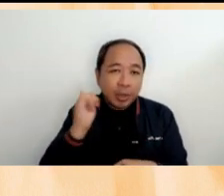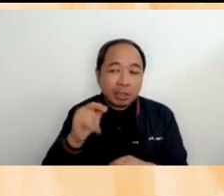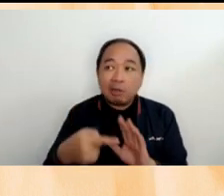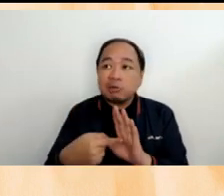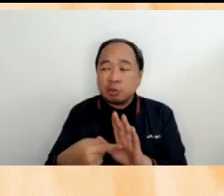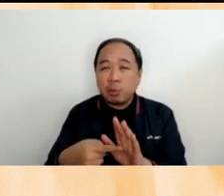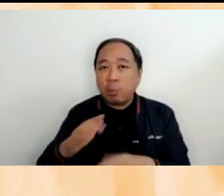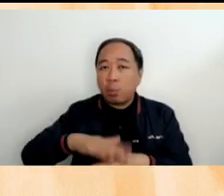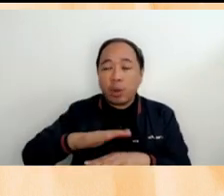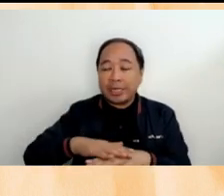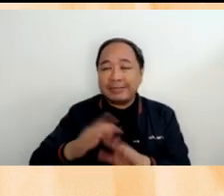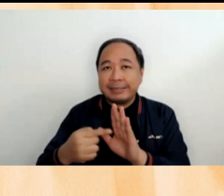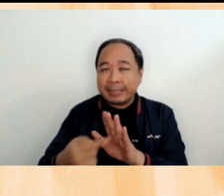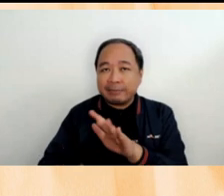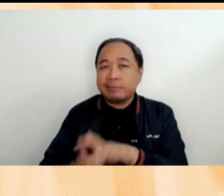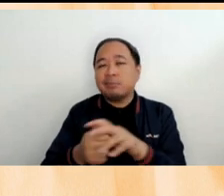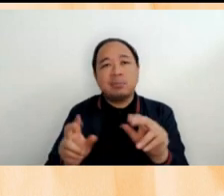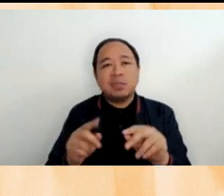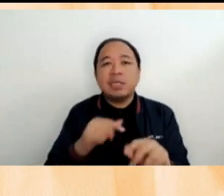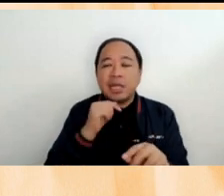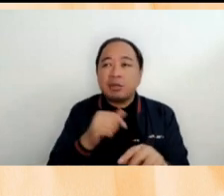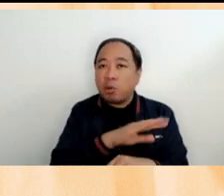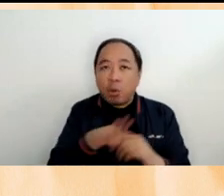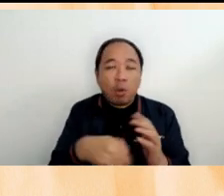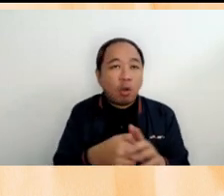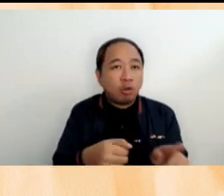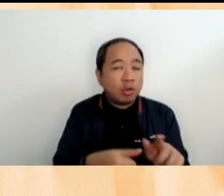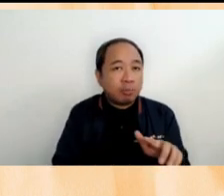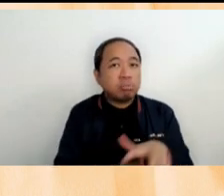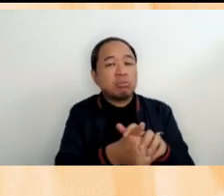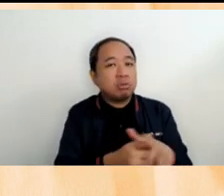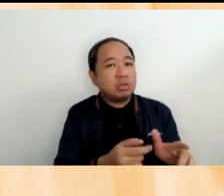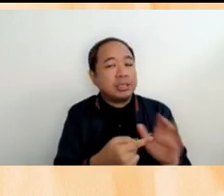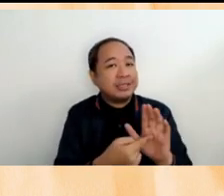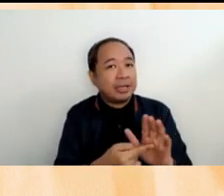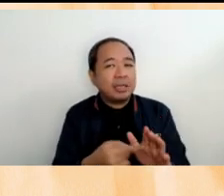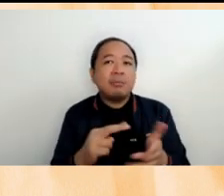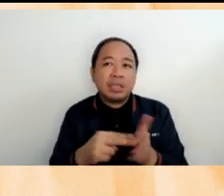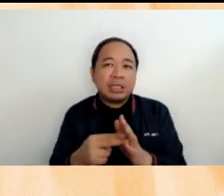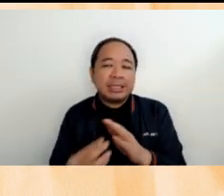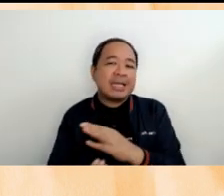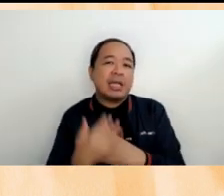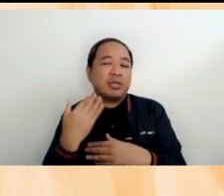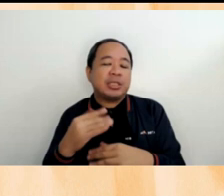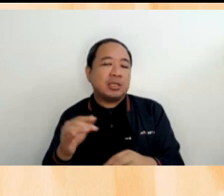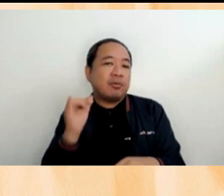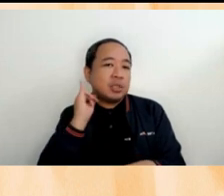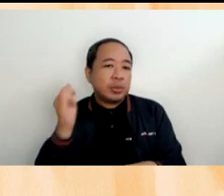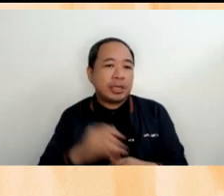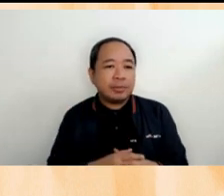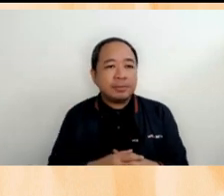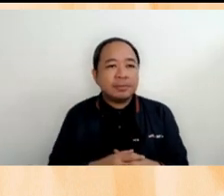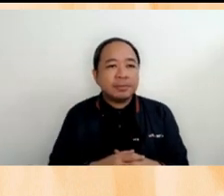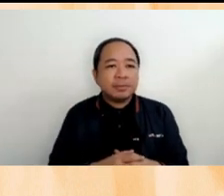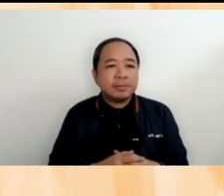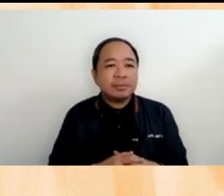opportunity to identify those at risk and connect them with mental health resources. Care